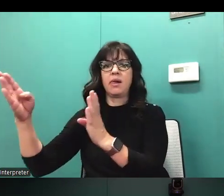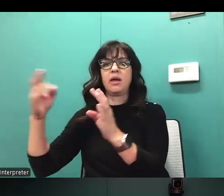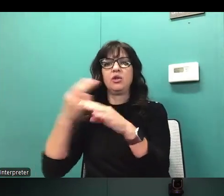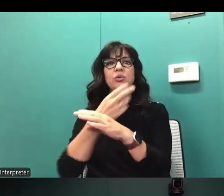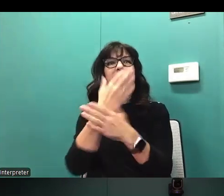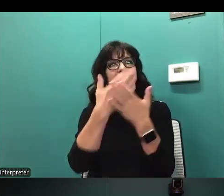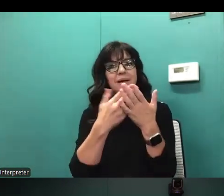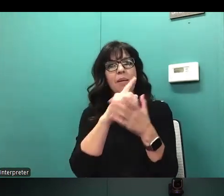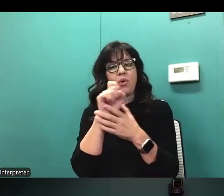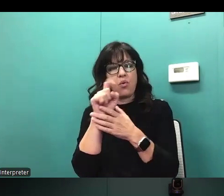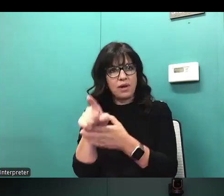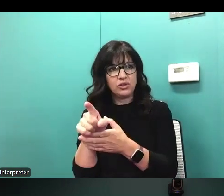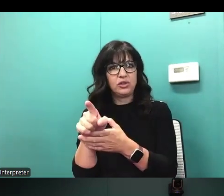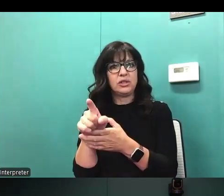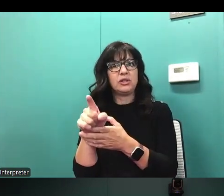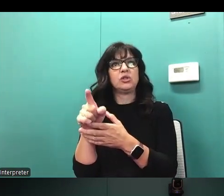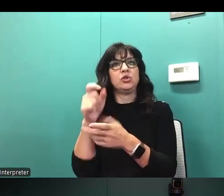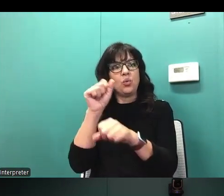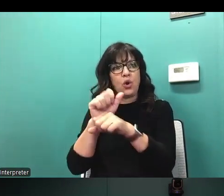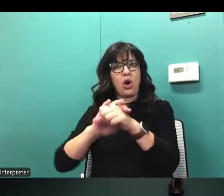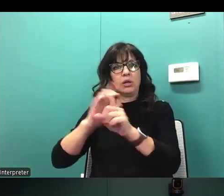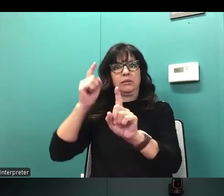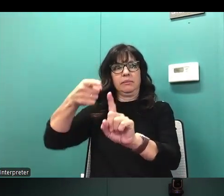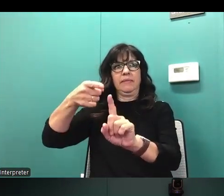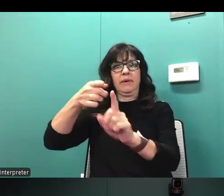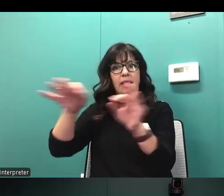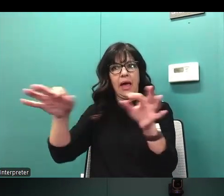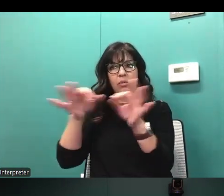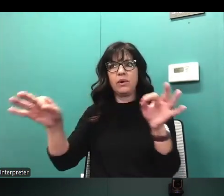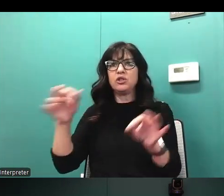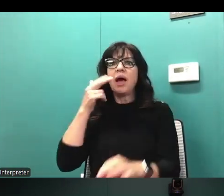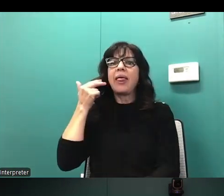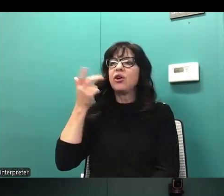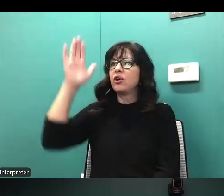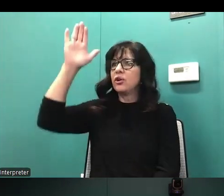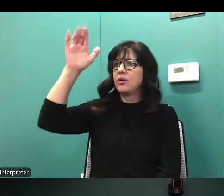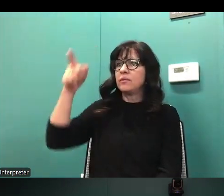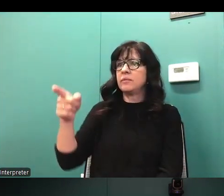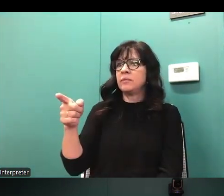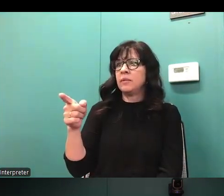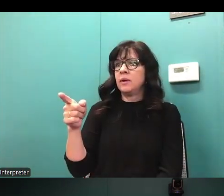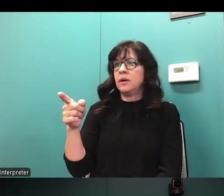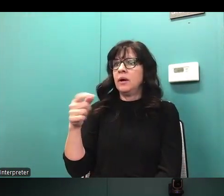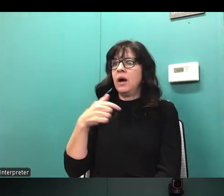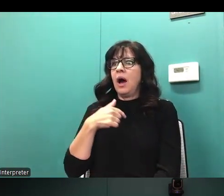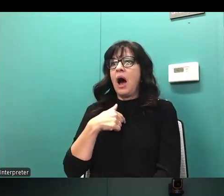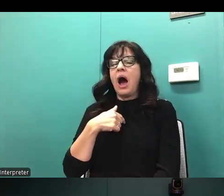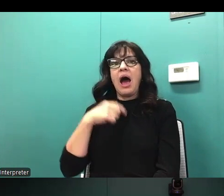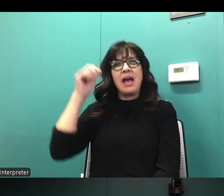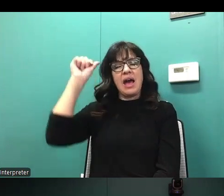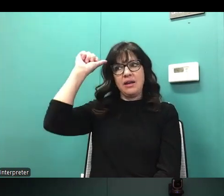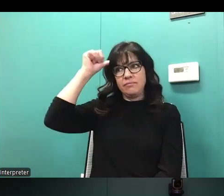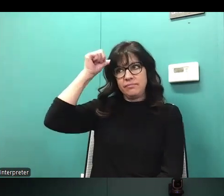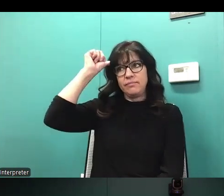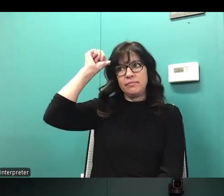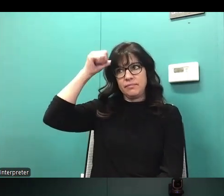of these questions to work on some of this language. Heather, I saw your hand raised. So I had it drilled into me